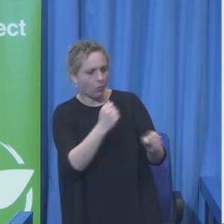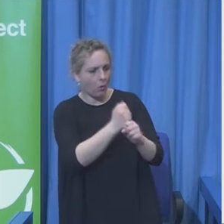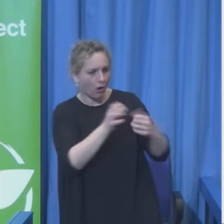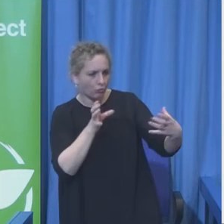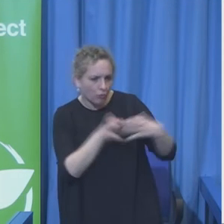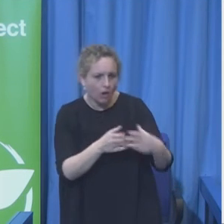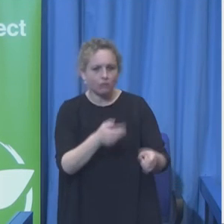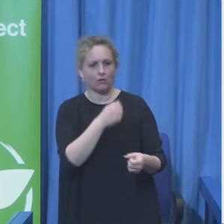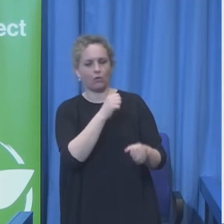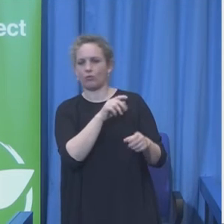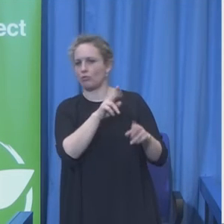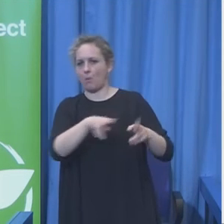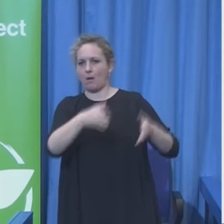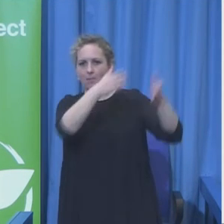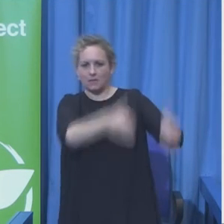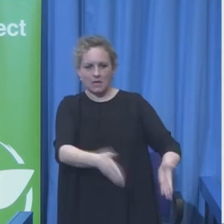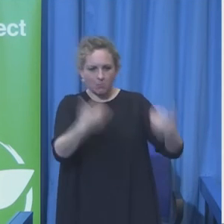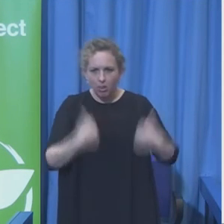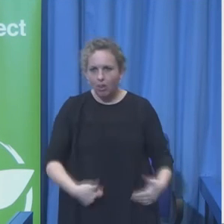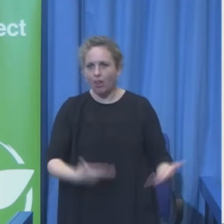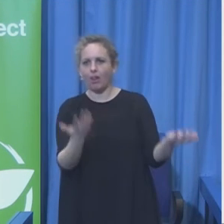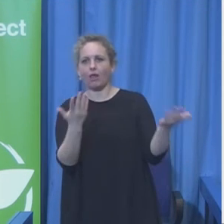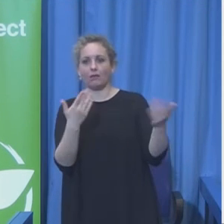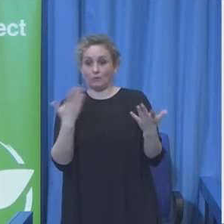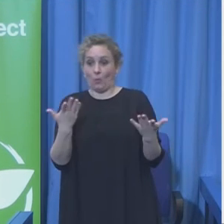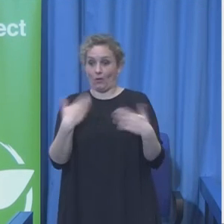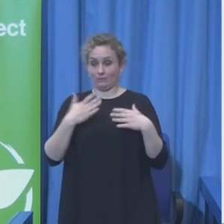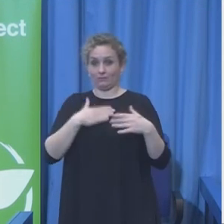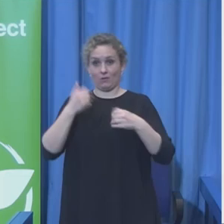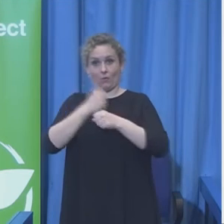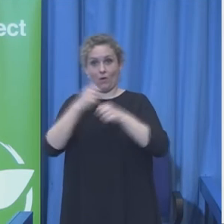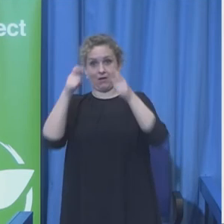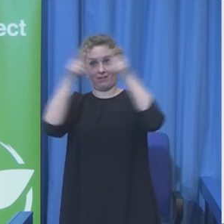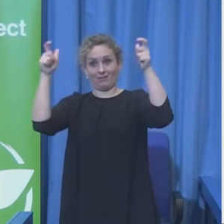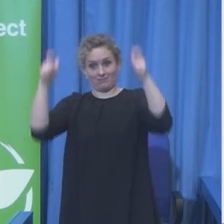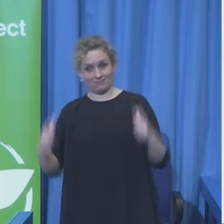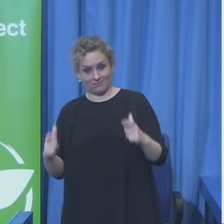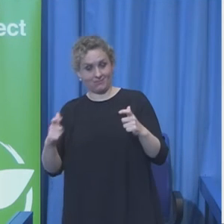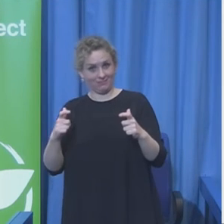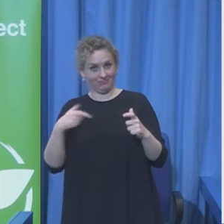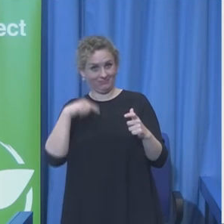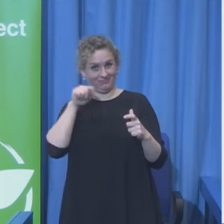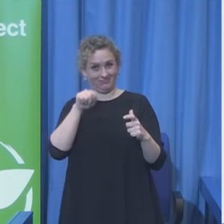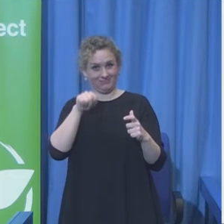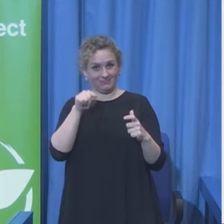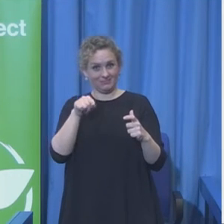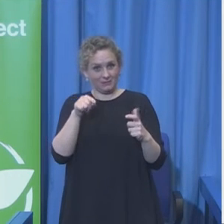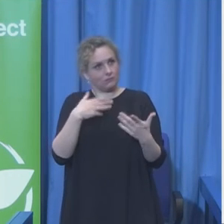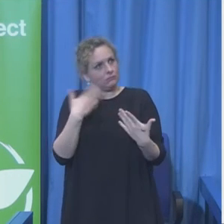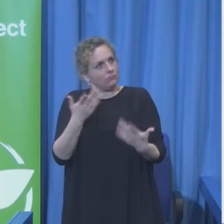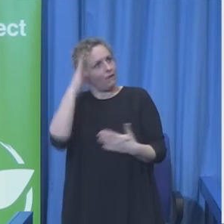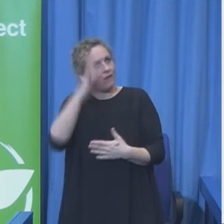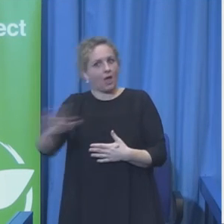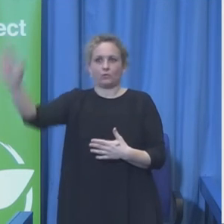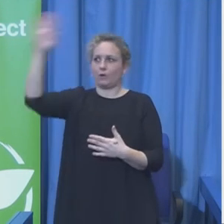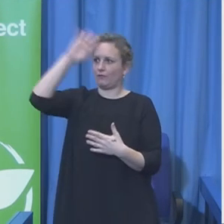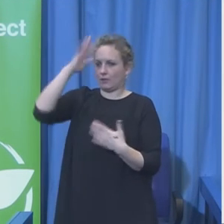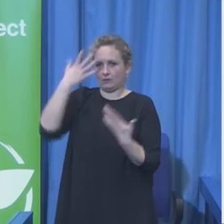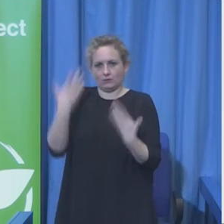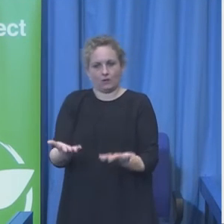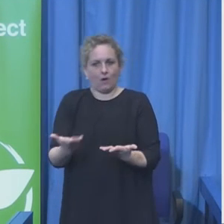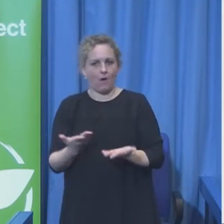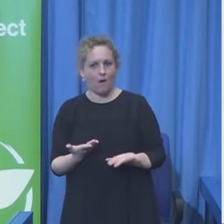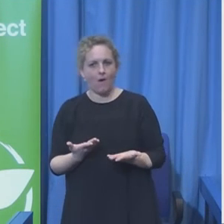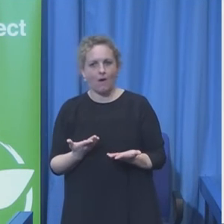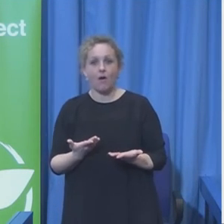Harkin Institute's disability work since our inception. As far as employing persons with disabilities in terms of the large jobs